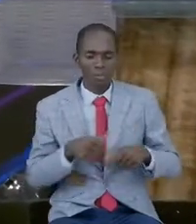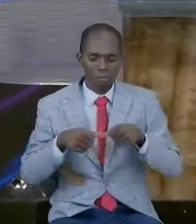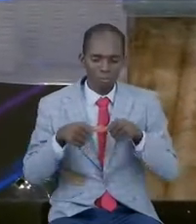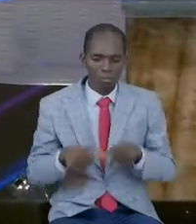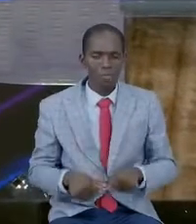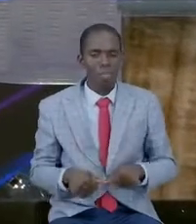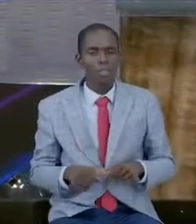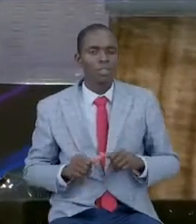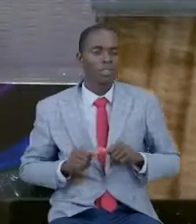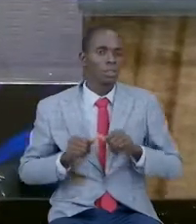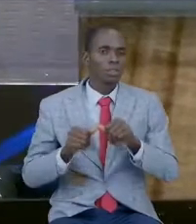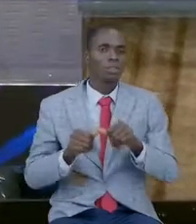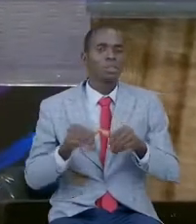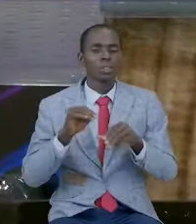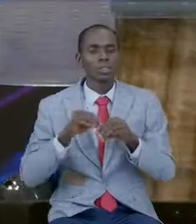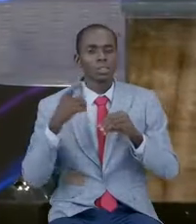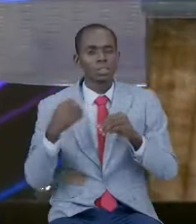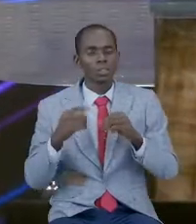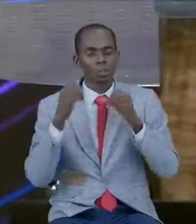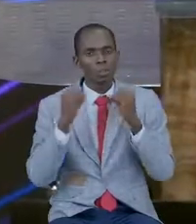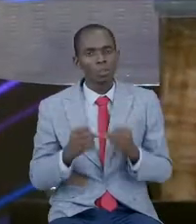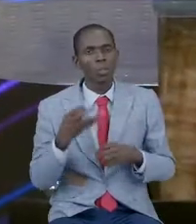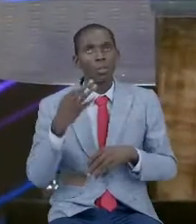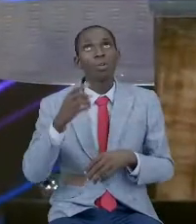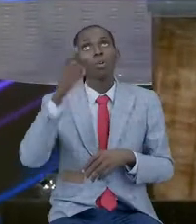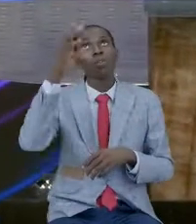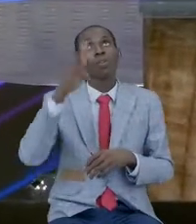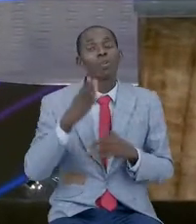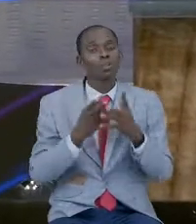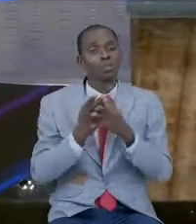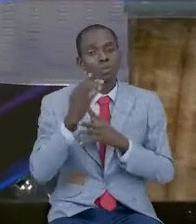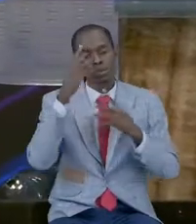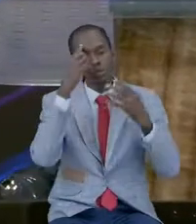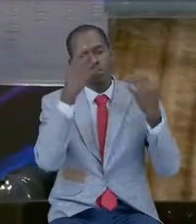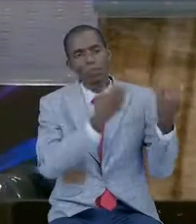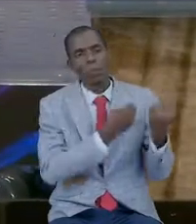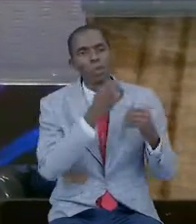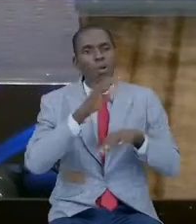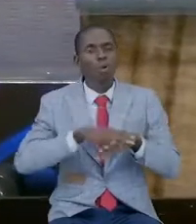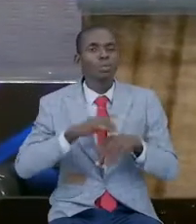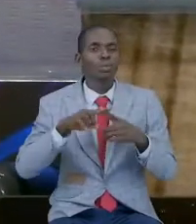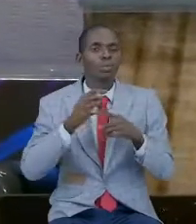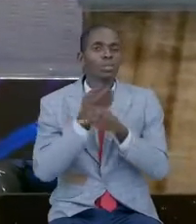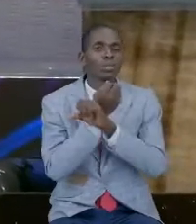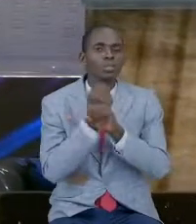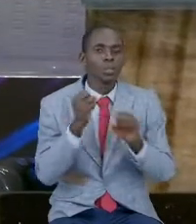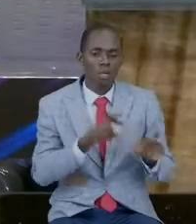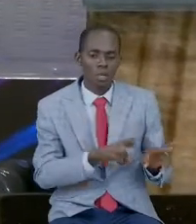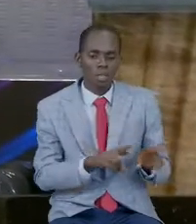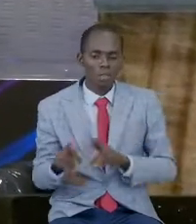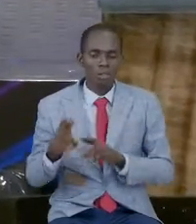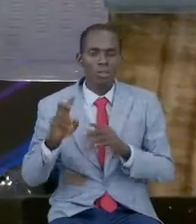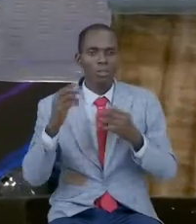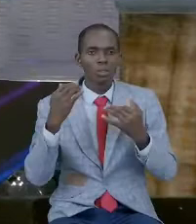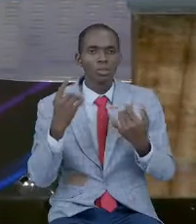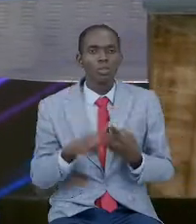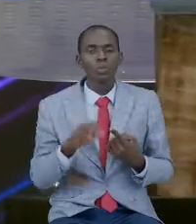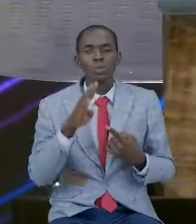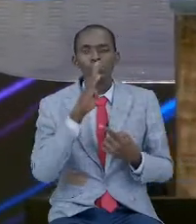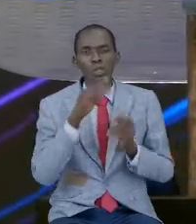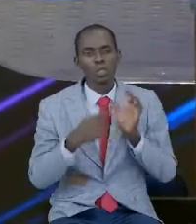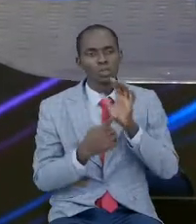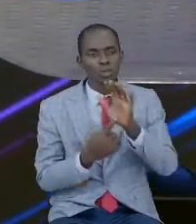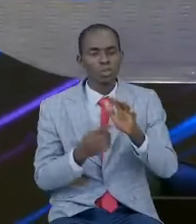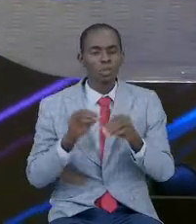power of God through faith unto salvation, ready to be revealed in